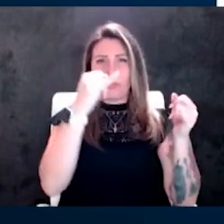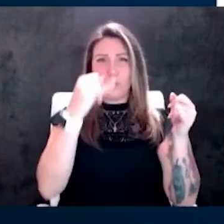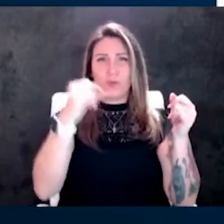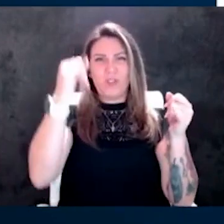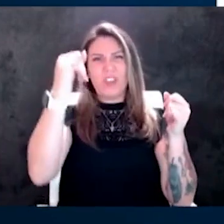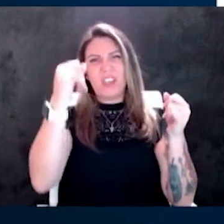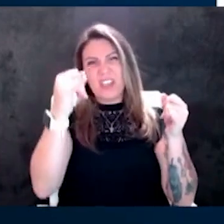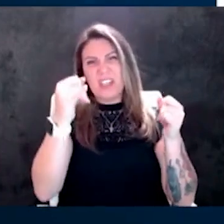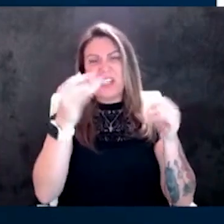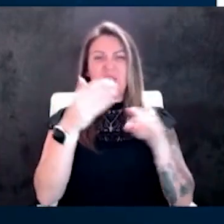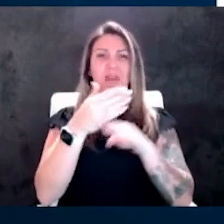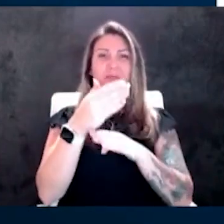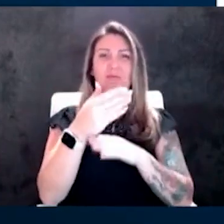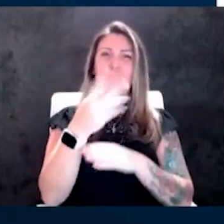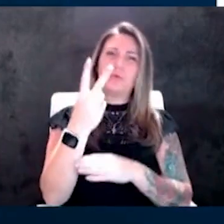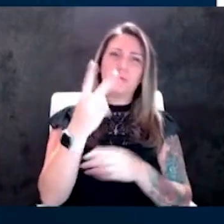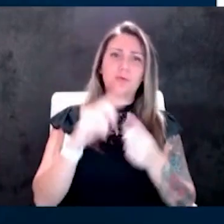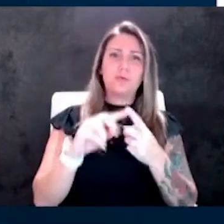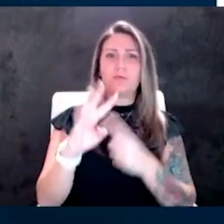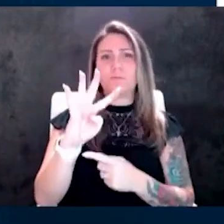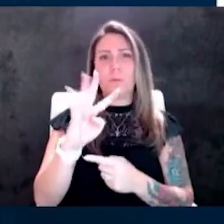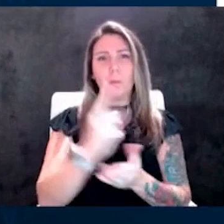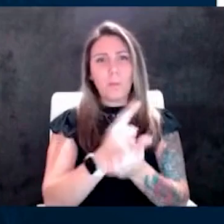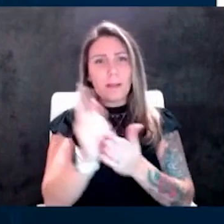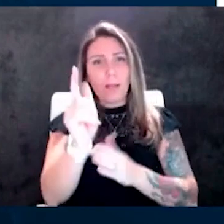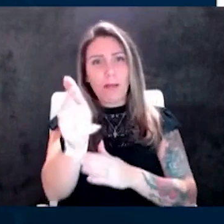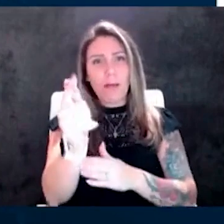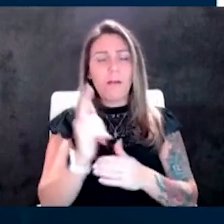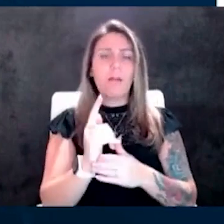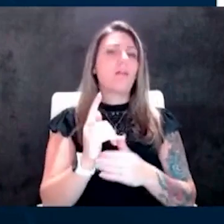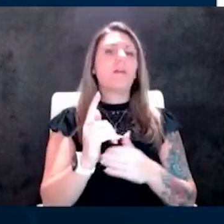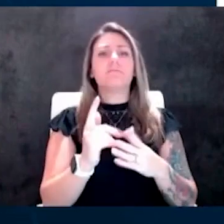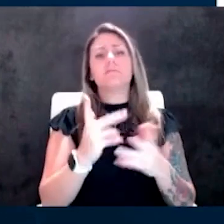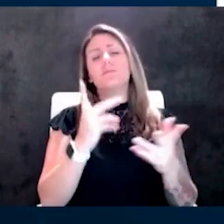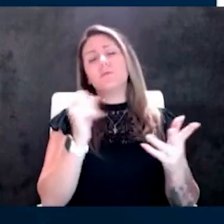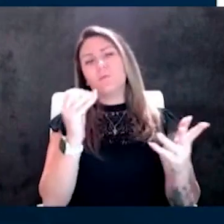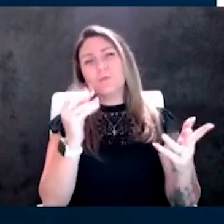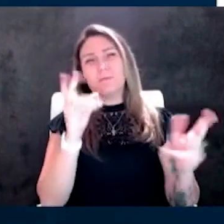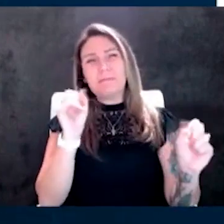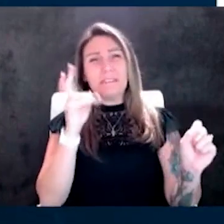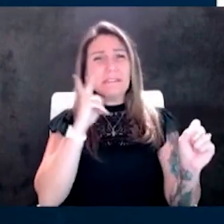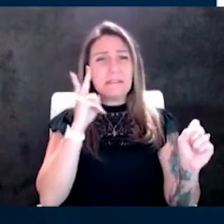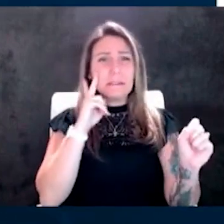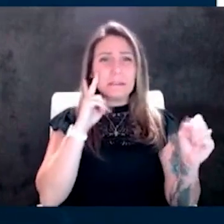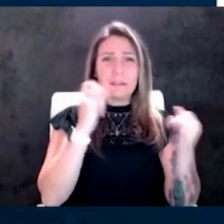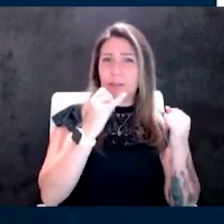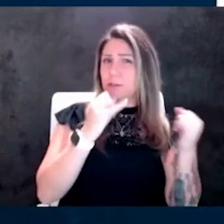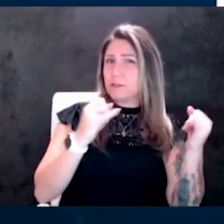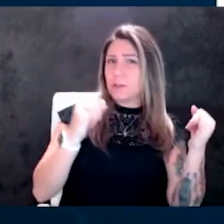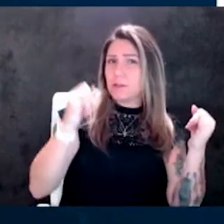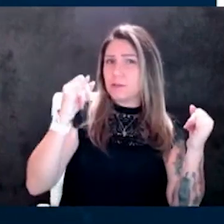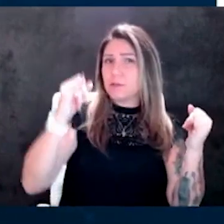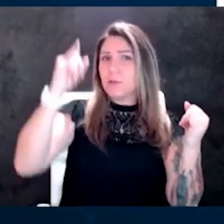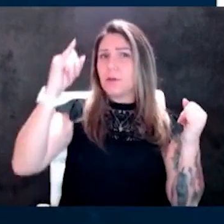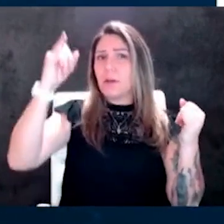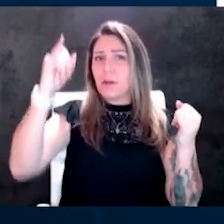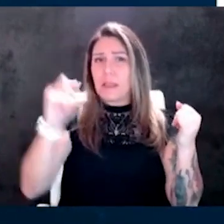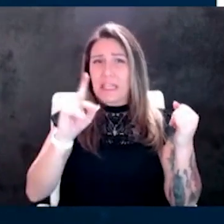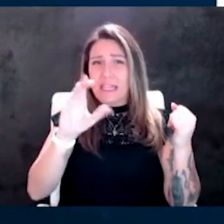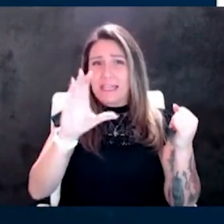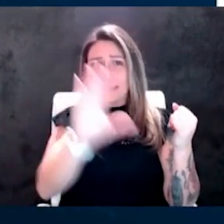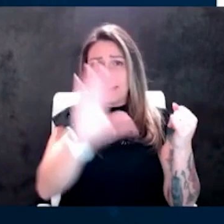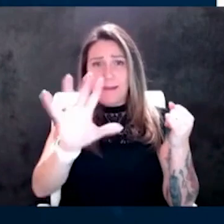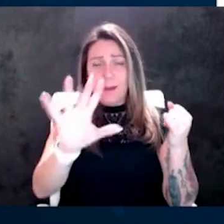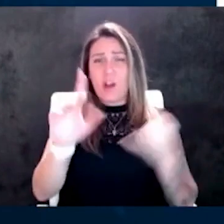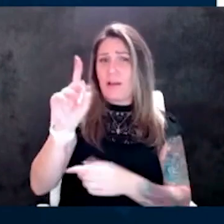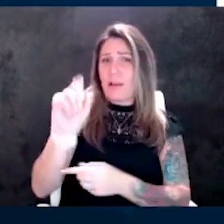predicts an uptick in hospitalizations by 2 to 4 weeks. And you can see that happening across our Kansas City area, the Kansas area.